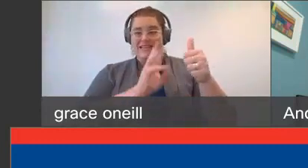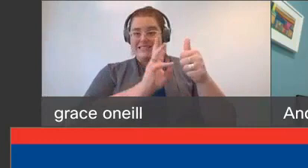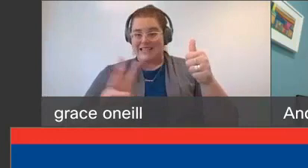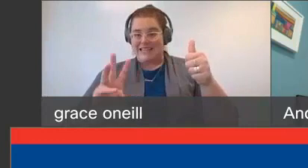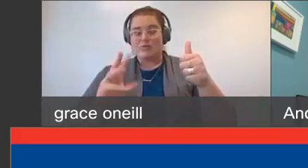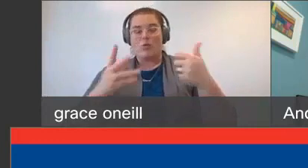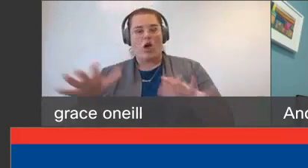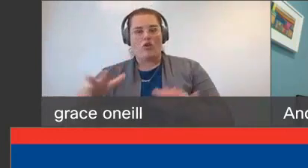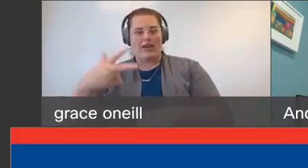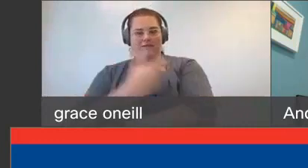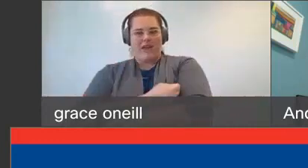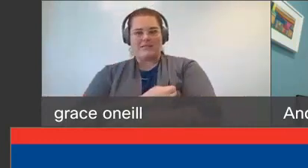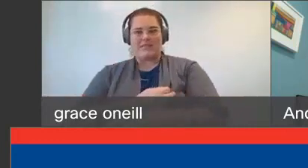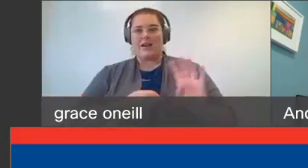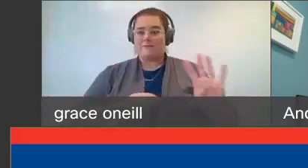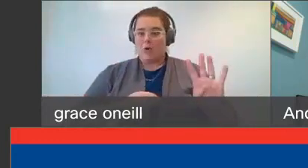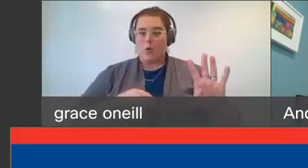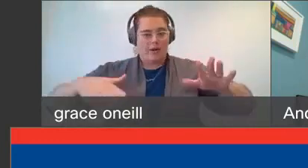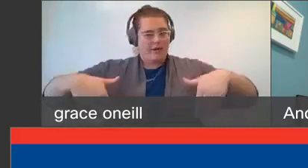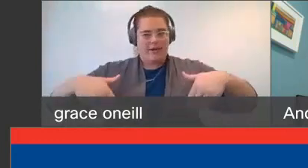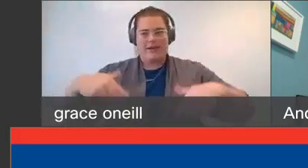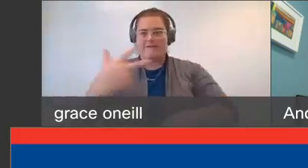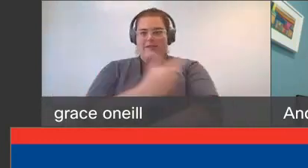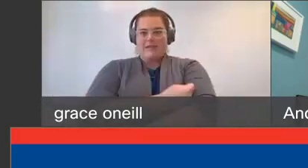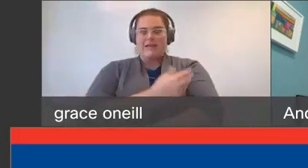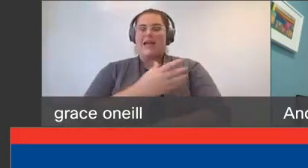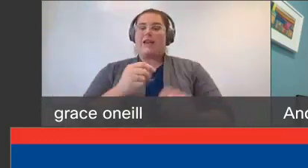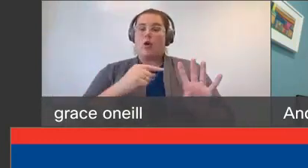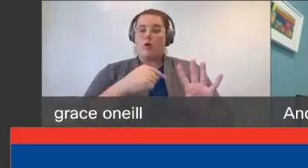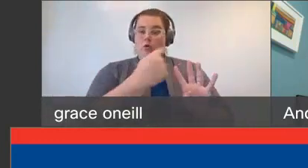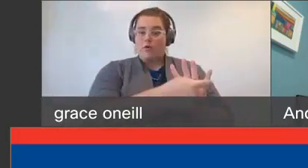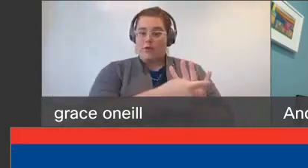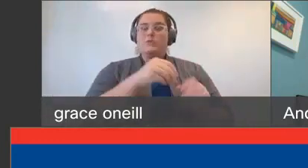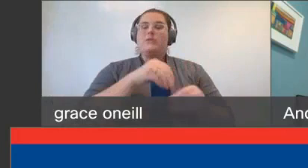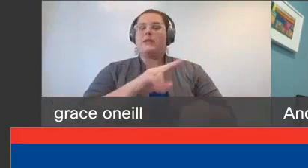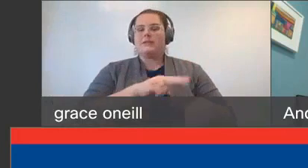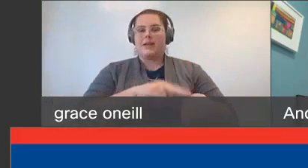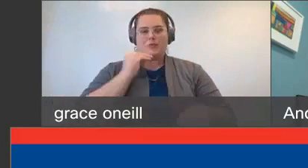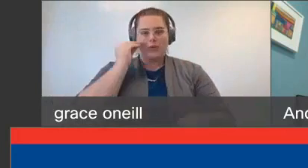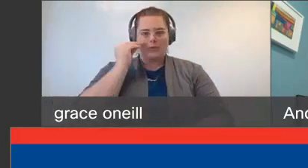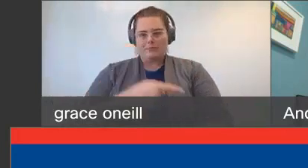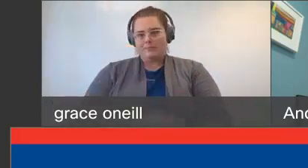been vaccinated, and all 4 of those were people who were in their natural homes.